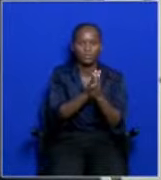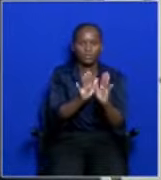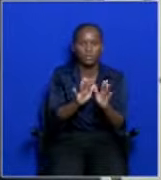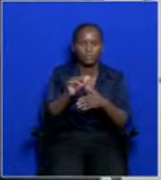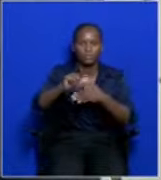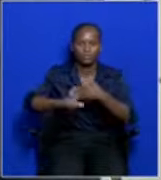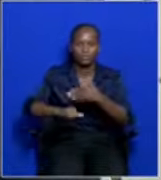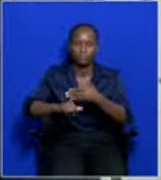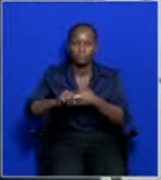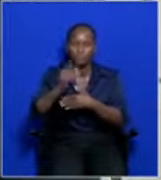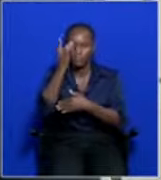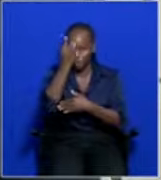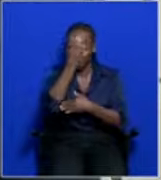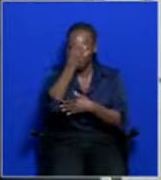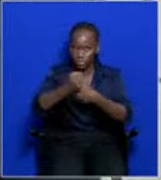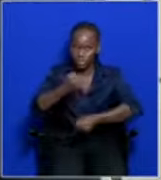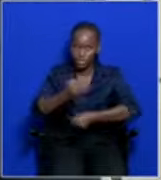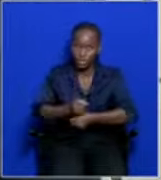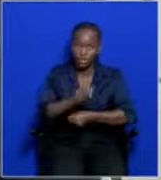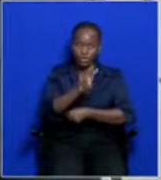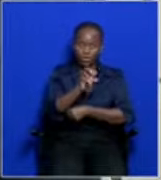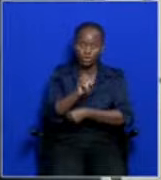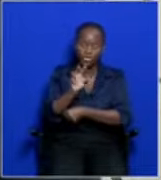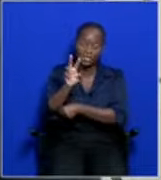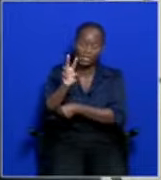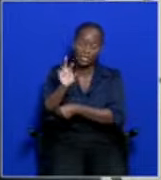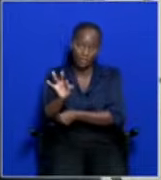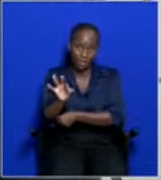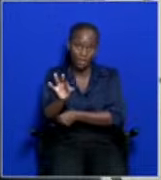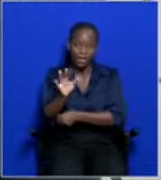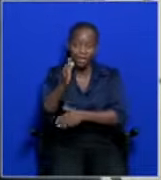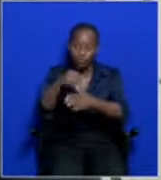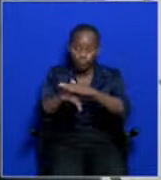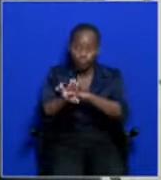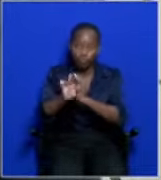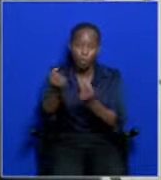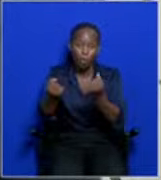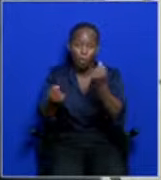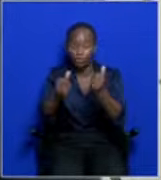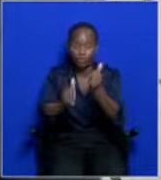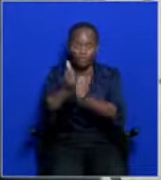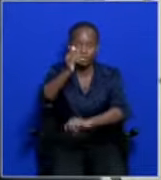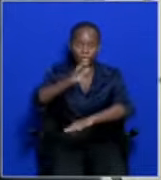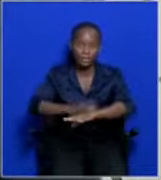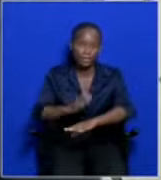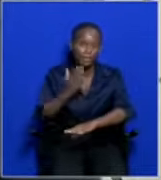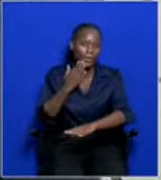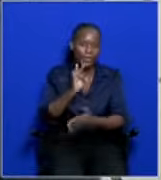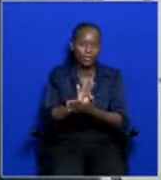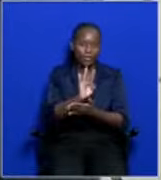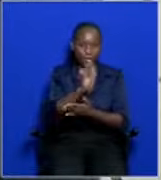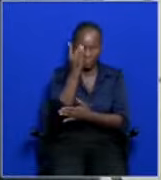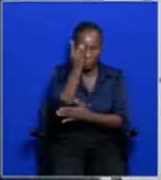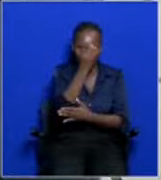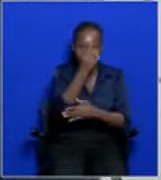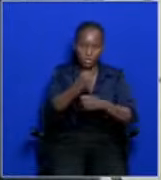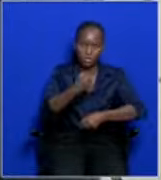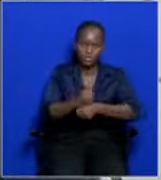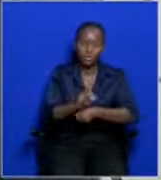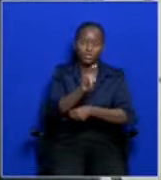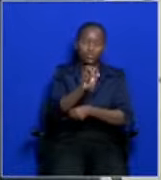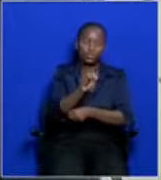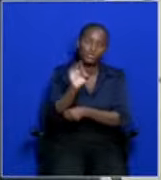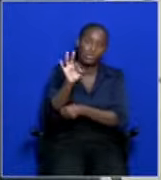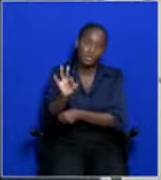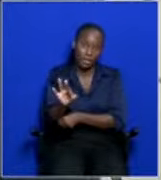before court for their first appearance on the 13th of March 2023. The matter was remanded on various